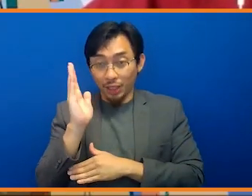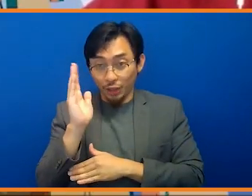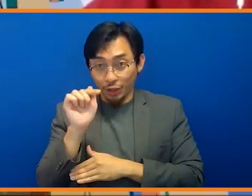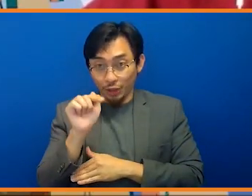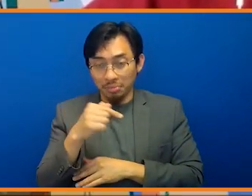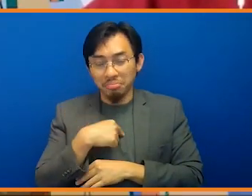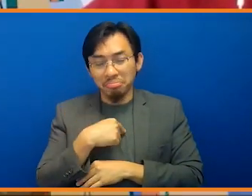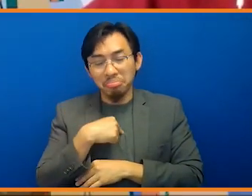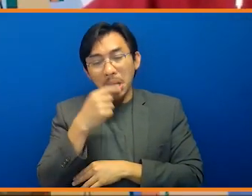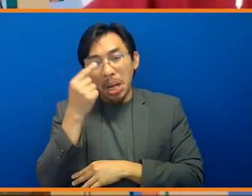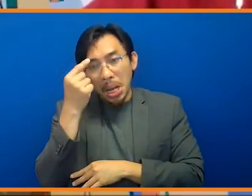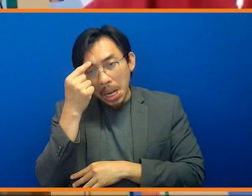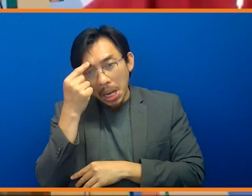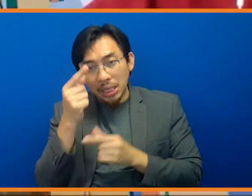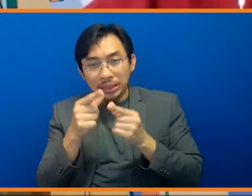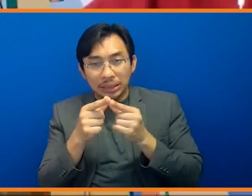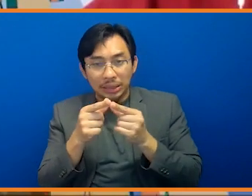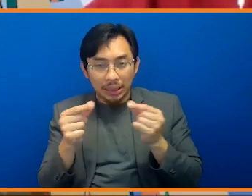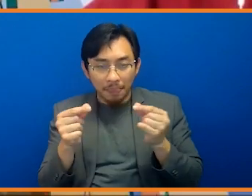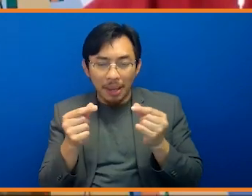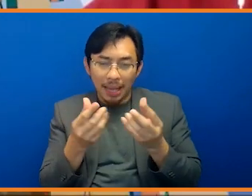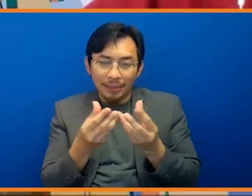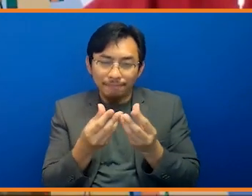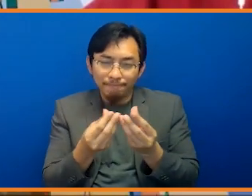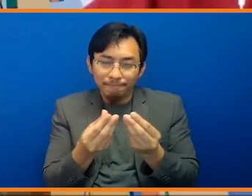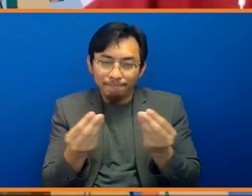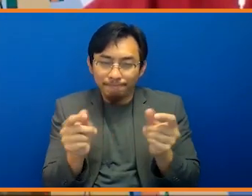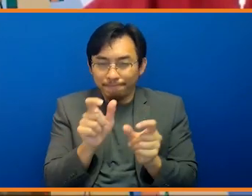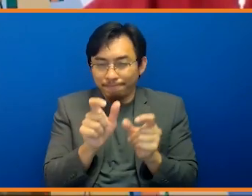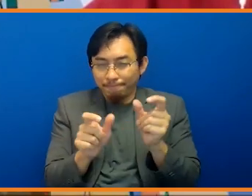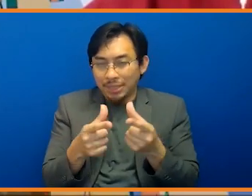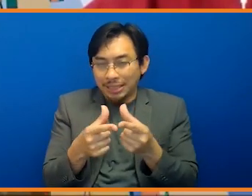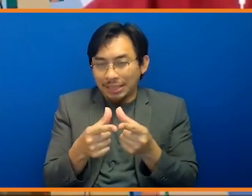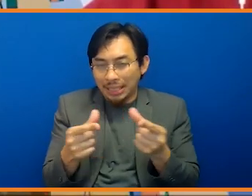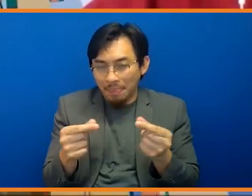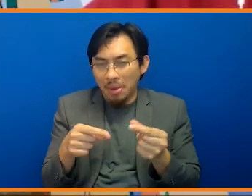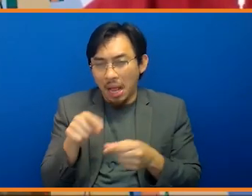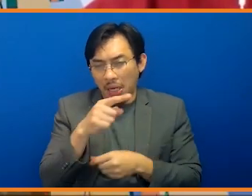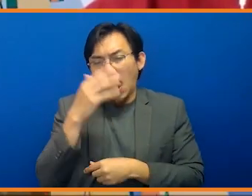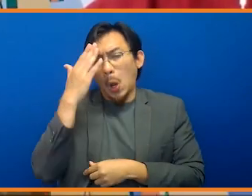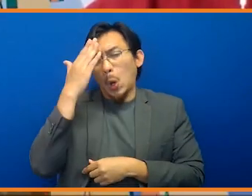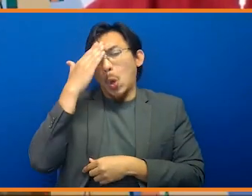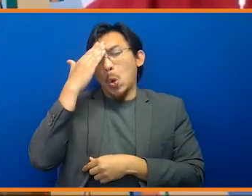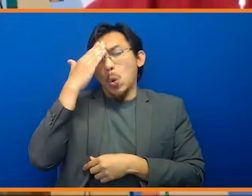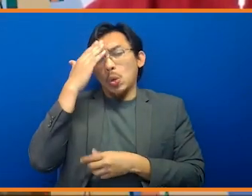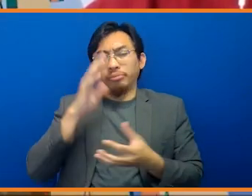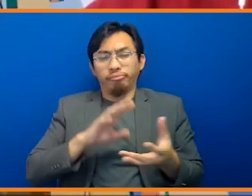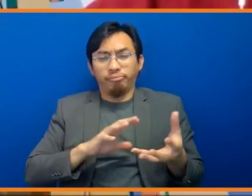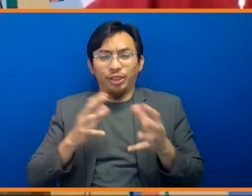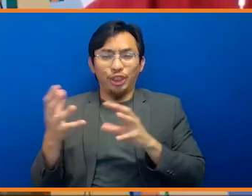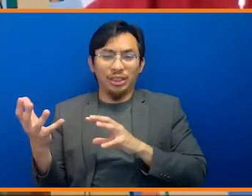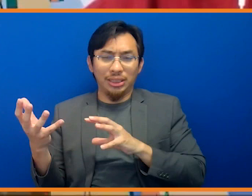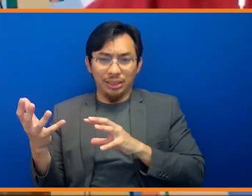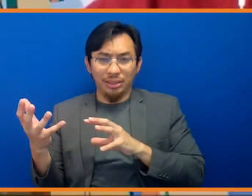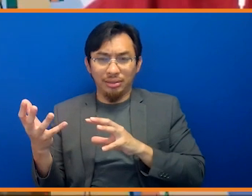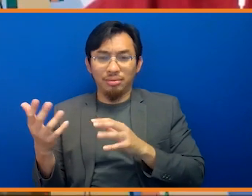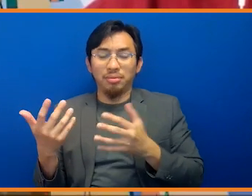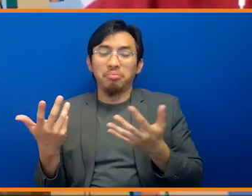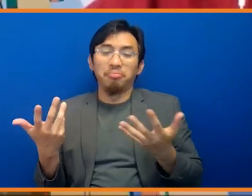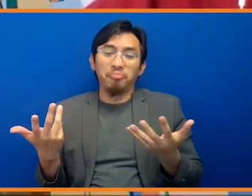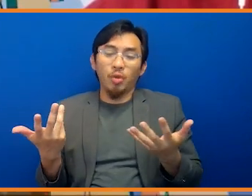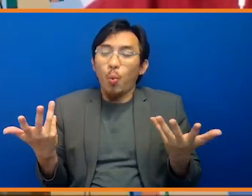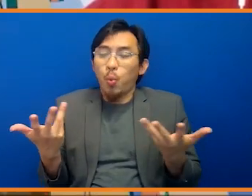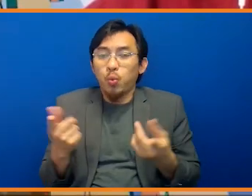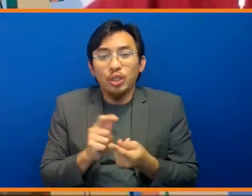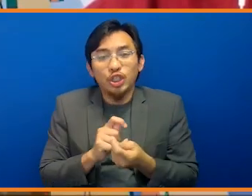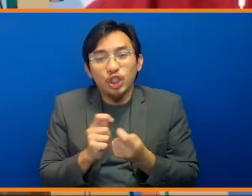I guess the Japanese many of the Japanese citizens had a way know about the disasters and what are changing,